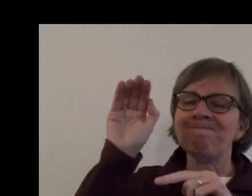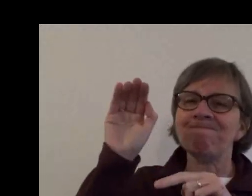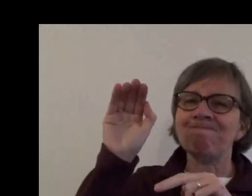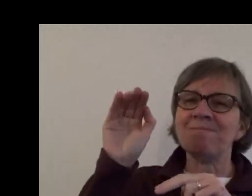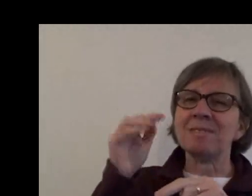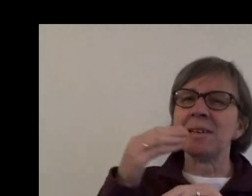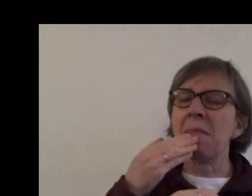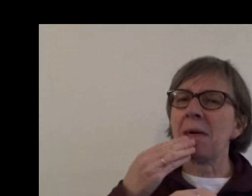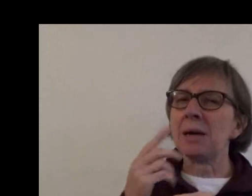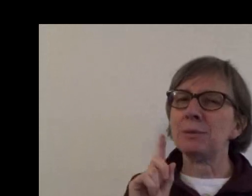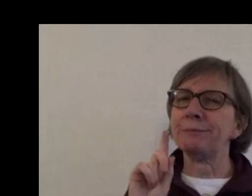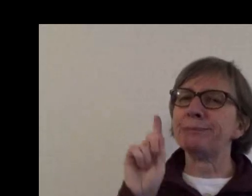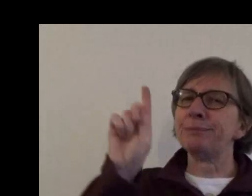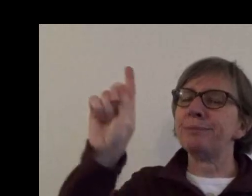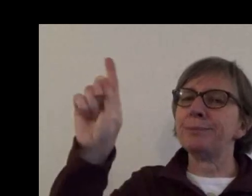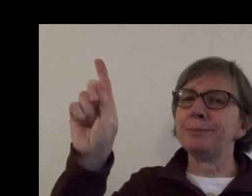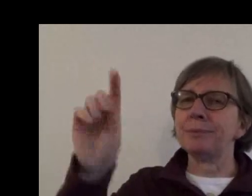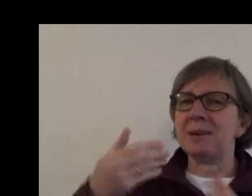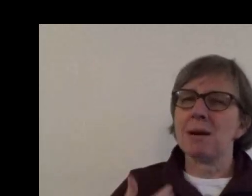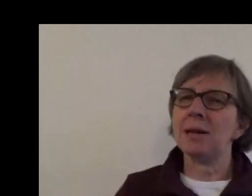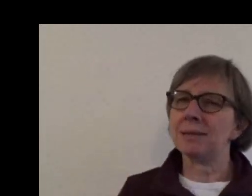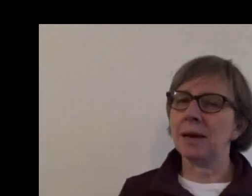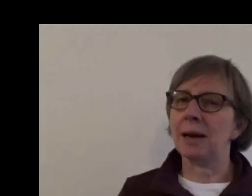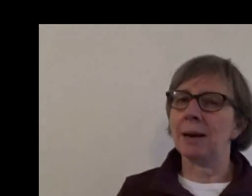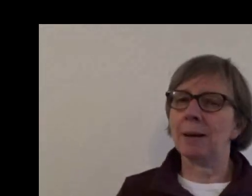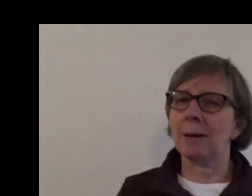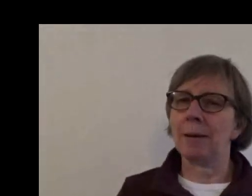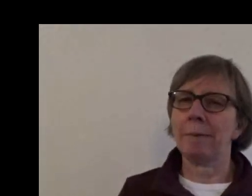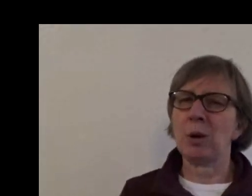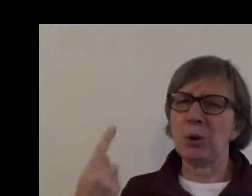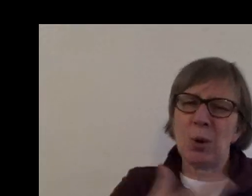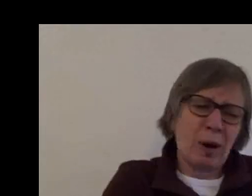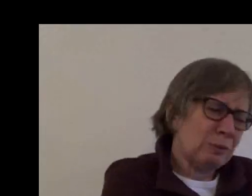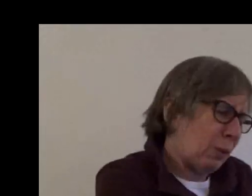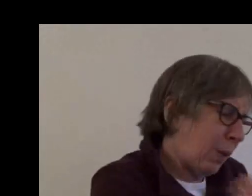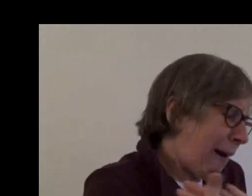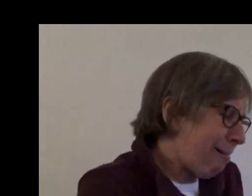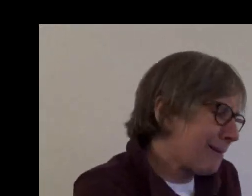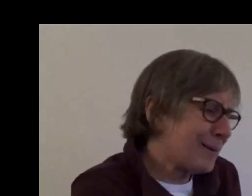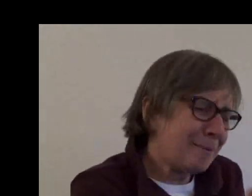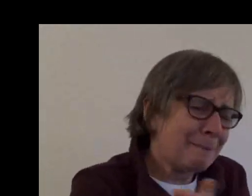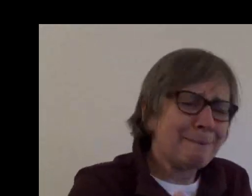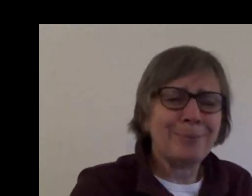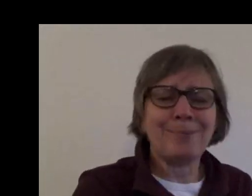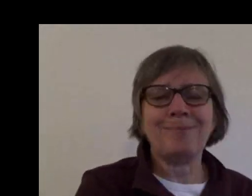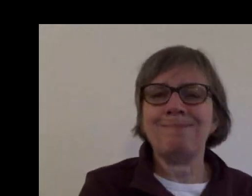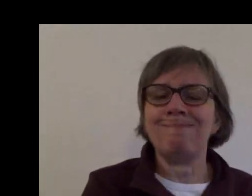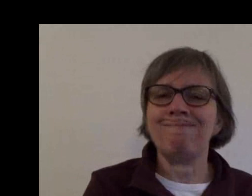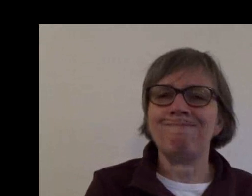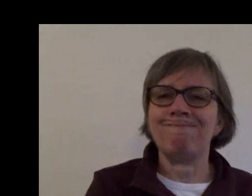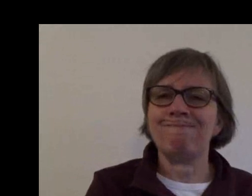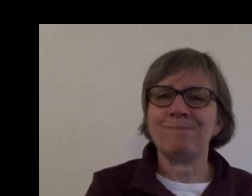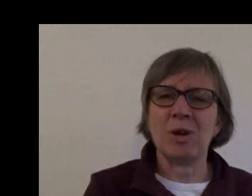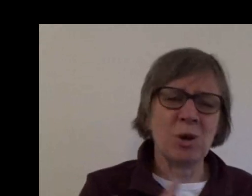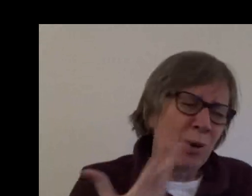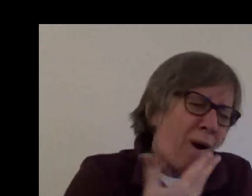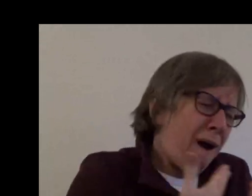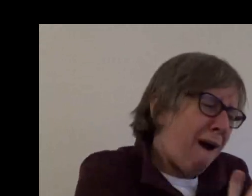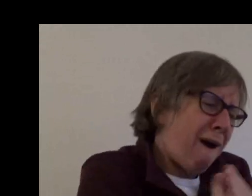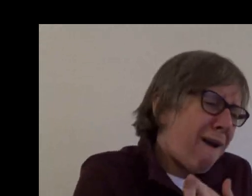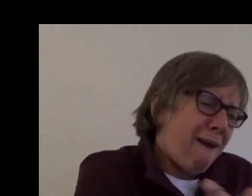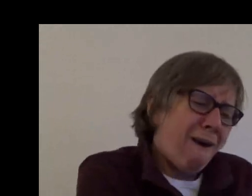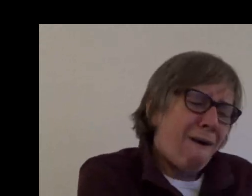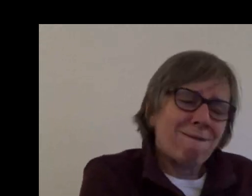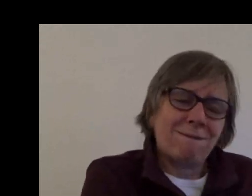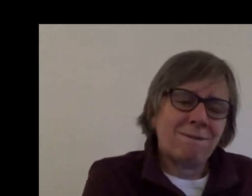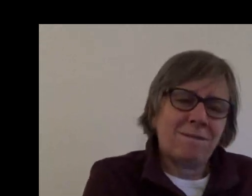Father, I just thank you that we can approach you as we are. Thank you that you welcome us into your presence. Thank you that we